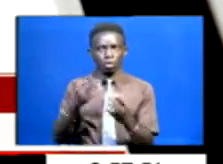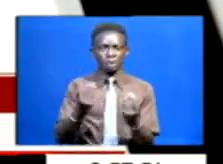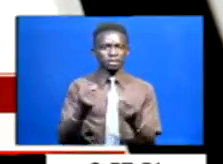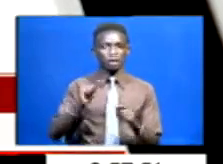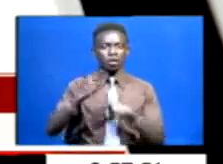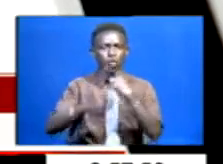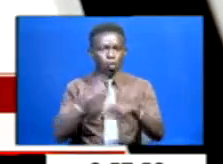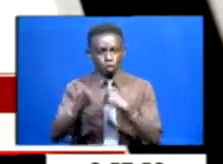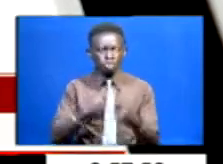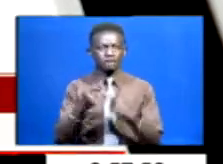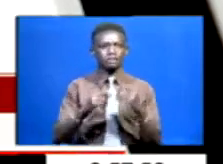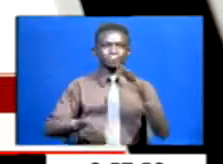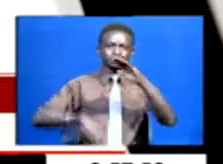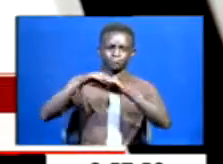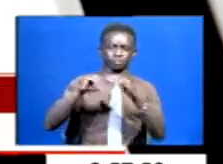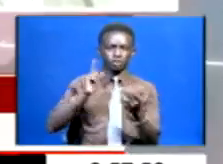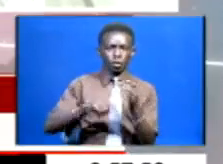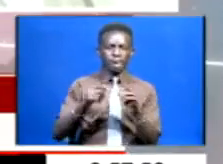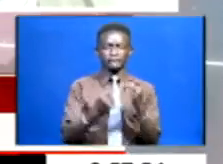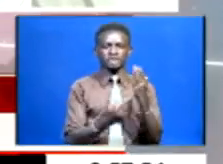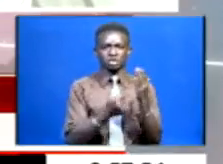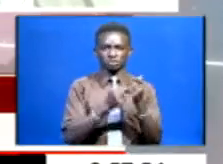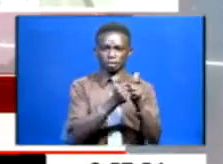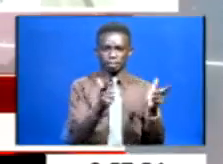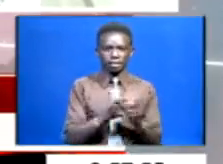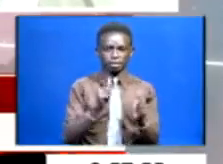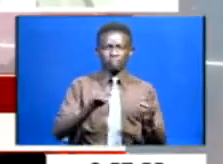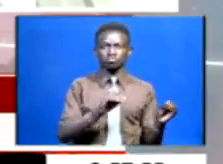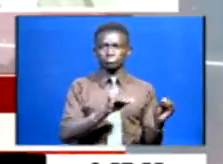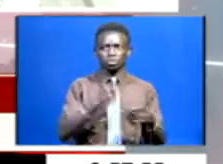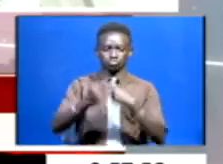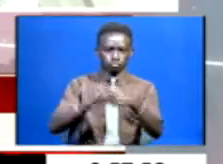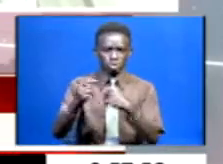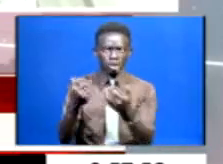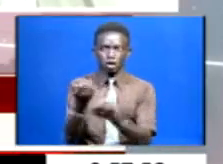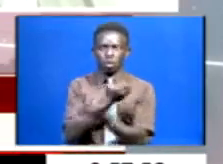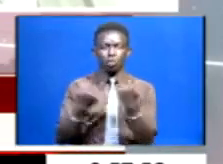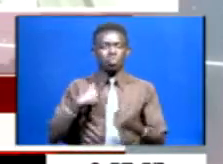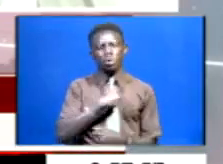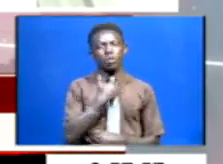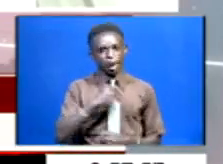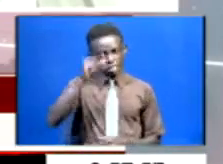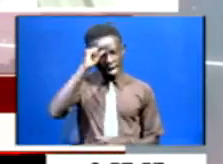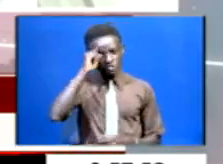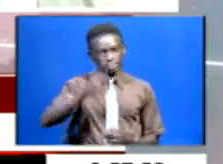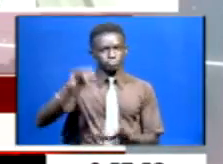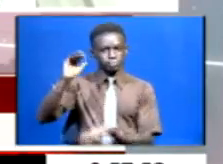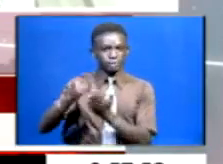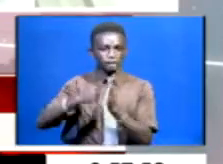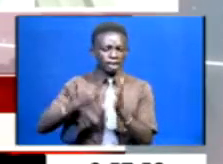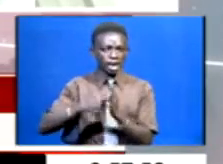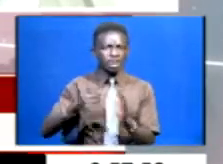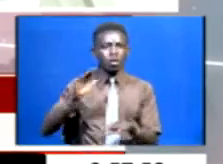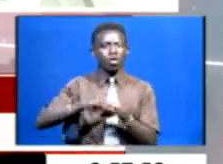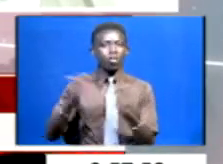digital space to drive the economy? One, we will want government, where possible, to be able to reduce taxes regarding digital